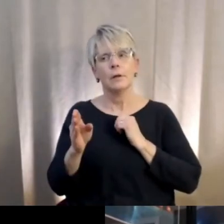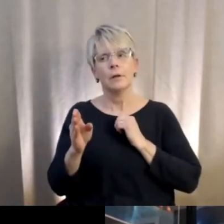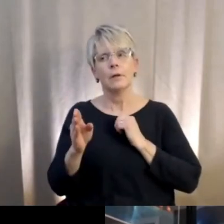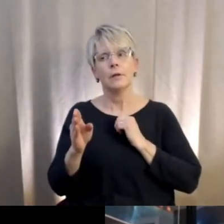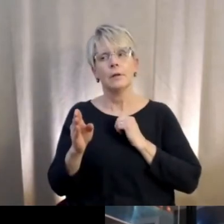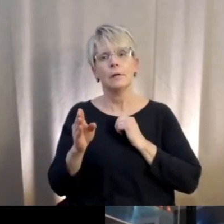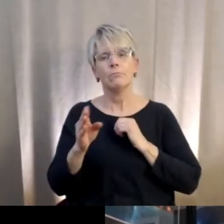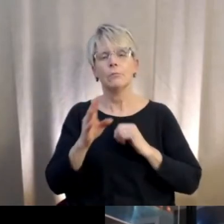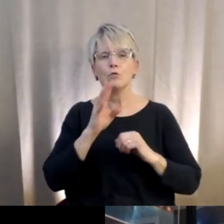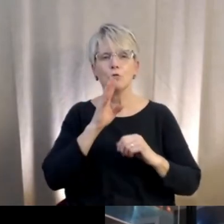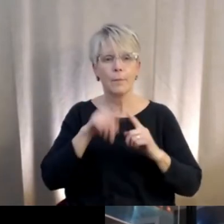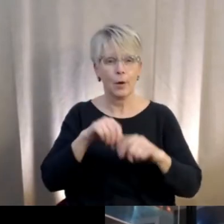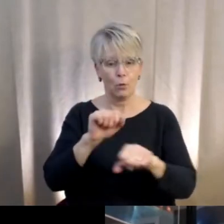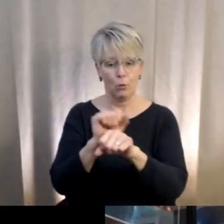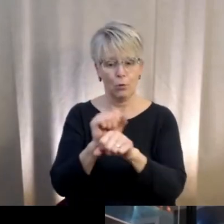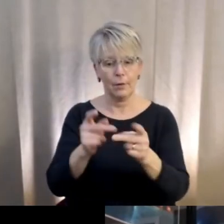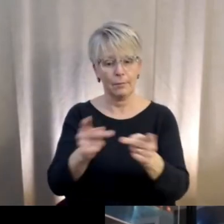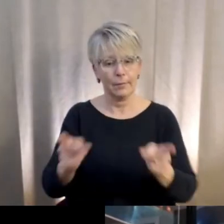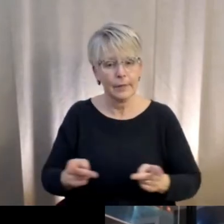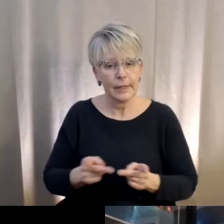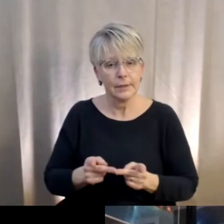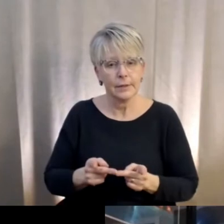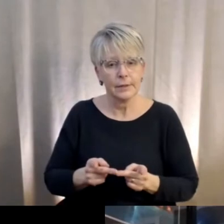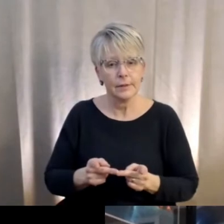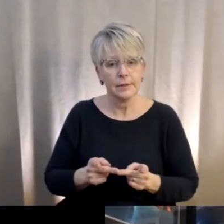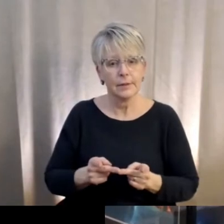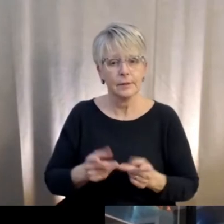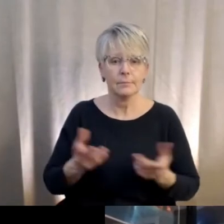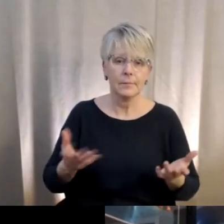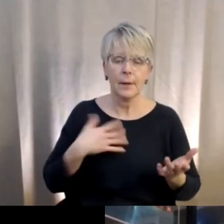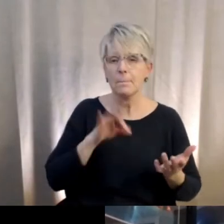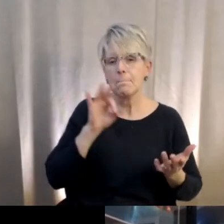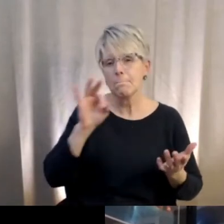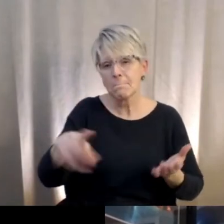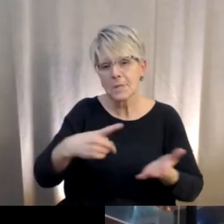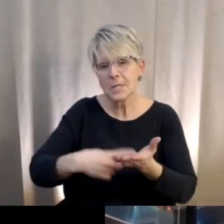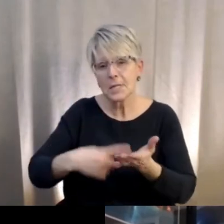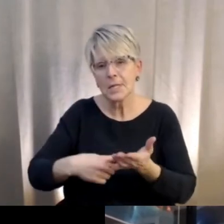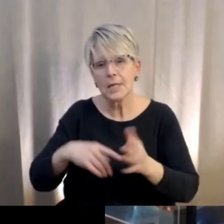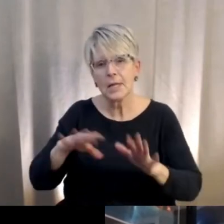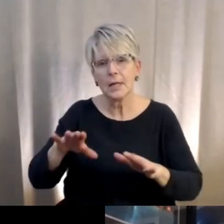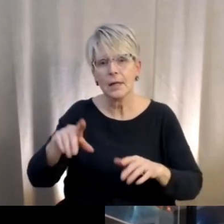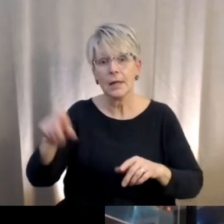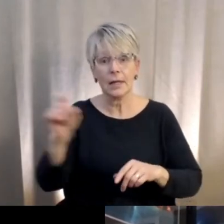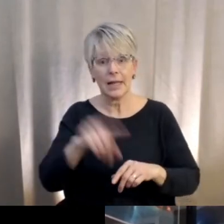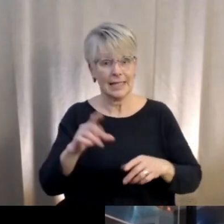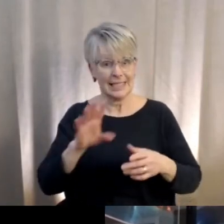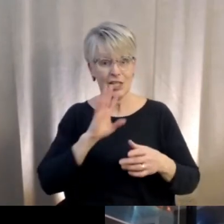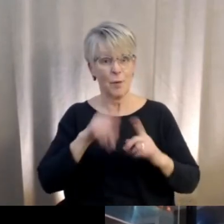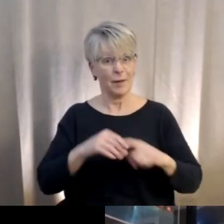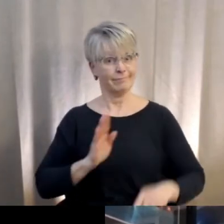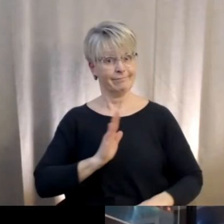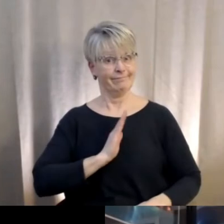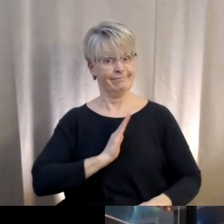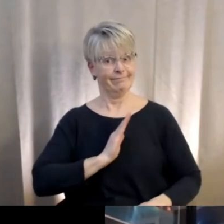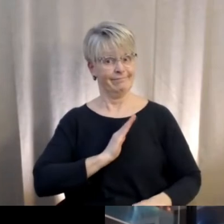you know, workplaces and things like that. So I just wanted to go back there for a second. So can we go to the etiquette? Yeah, sure. And